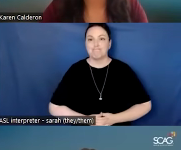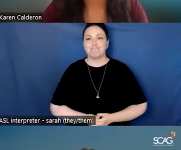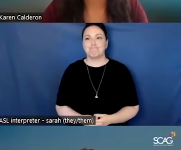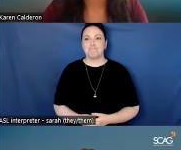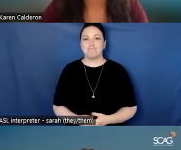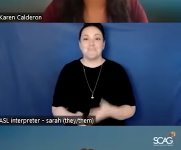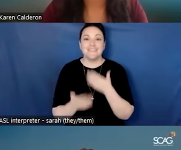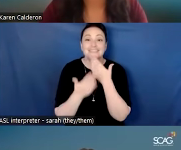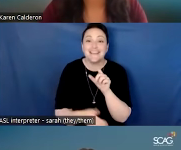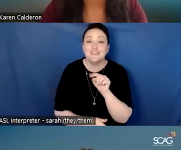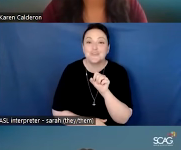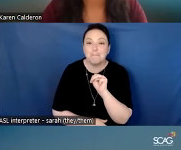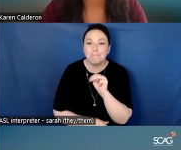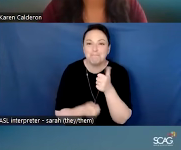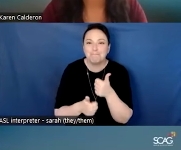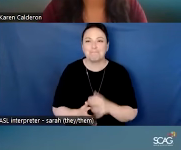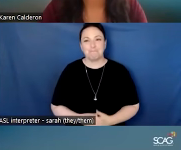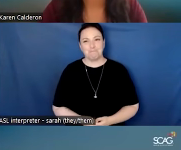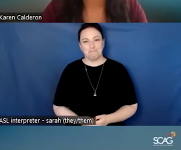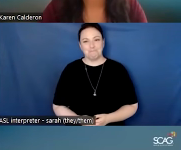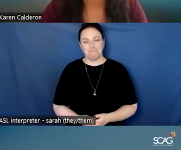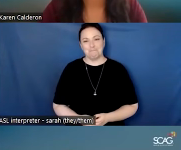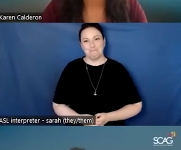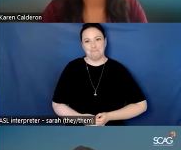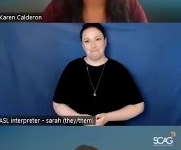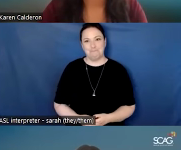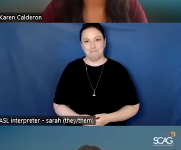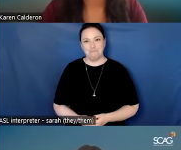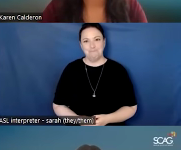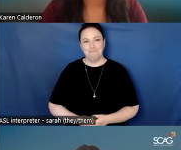Great, Thank you, thanks for that Tom. context, Tom.